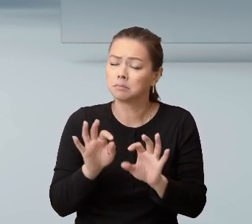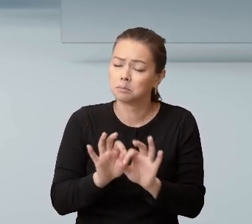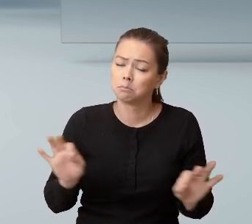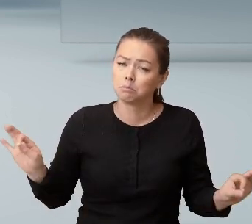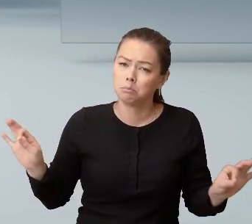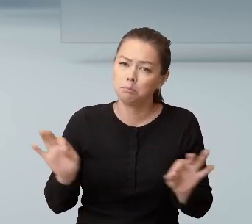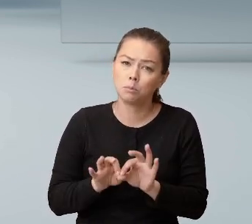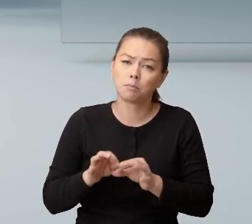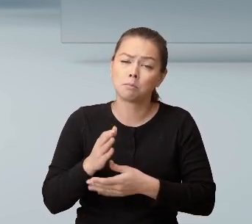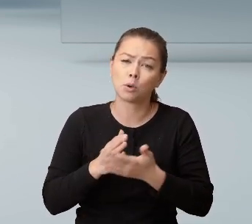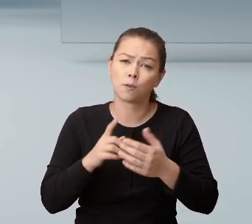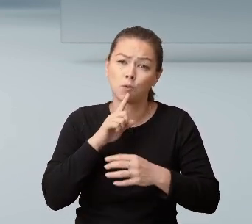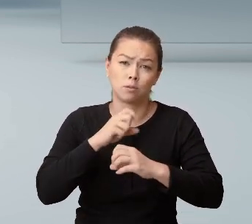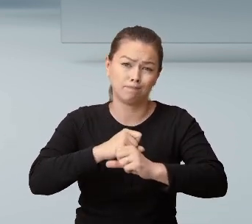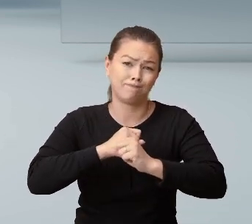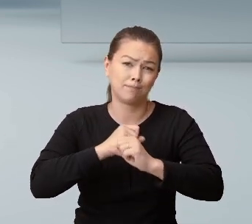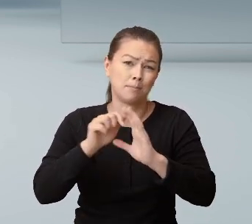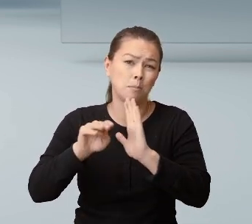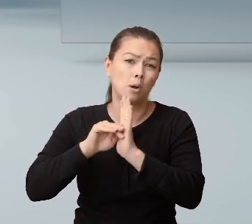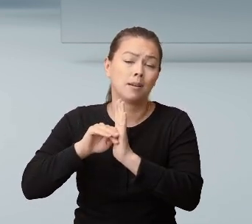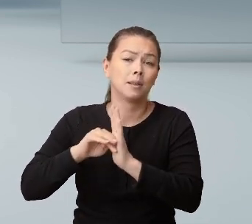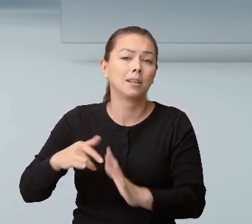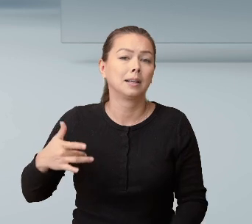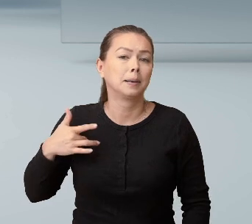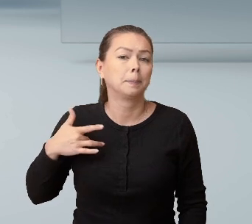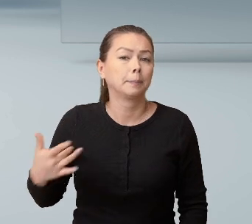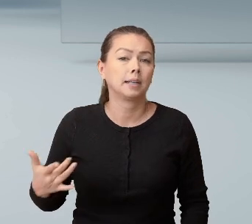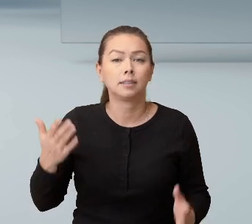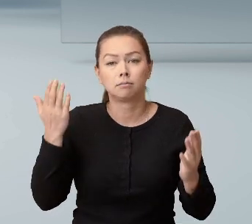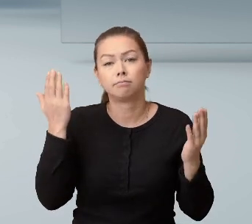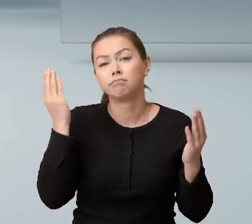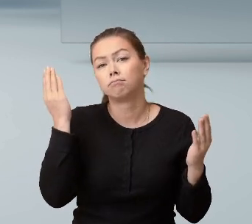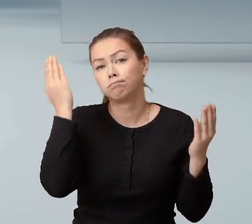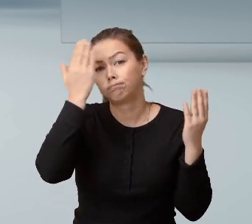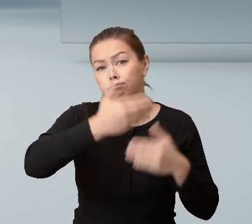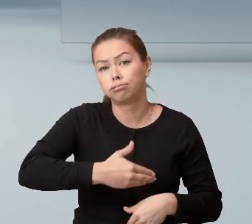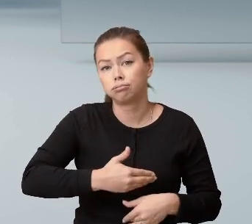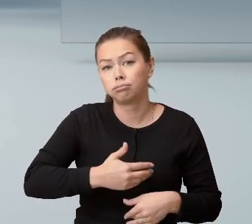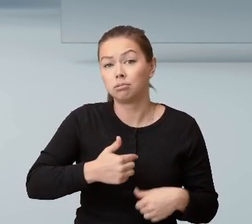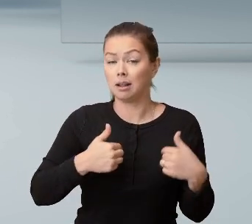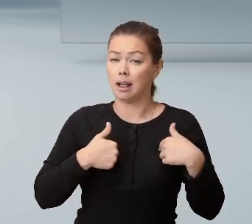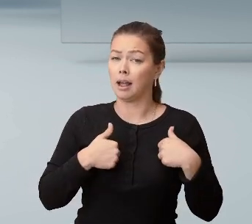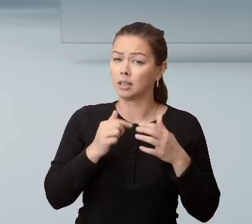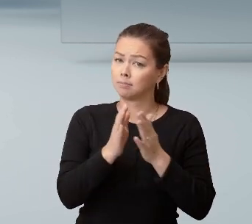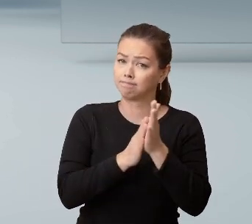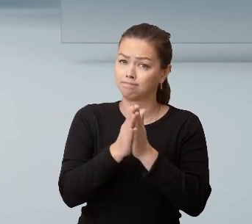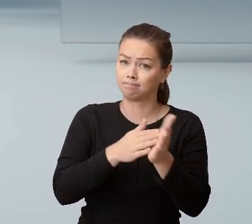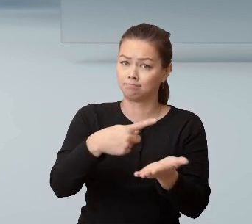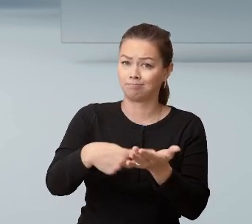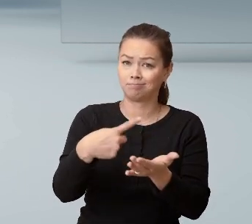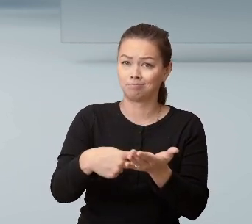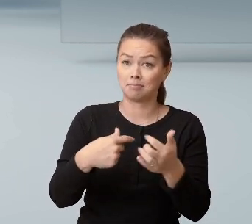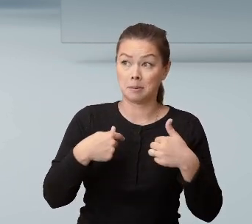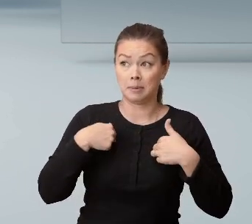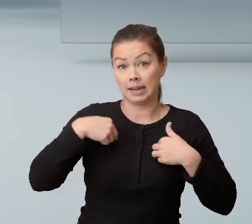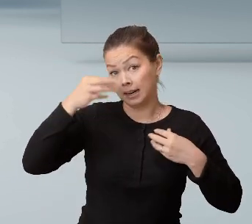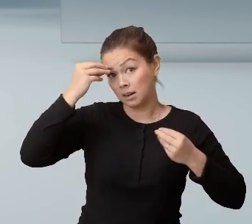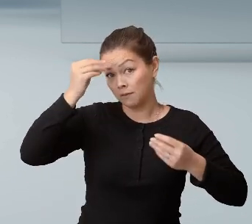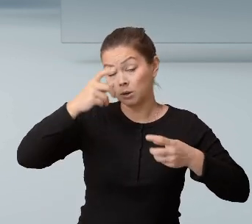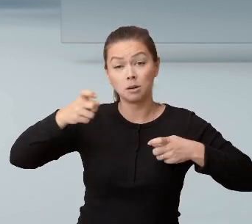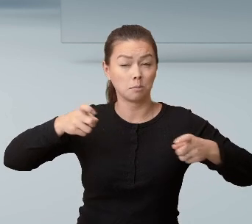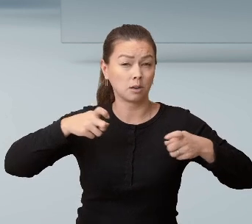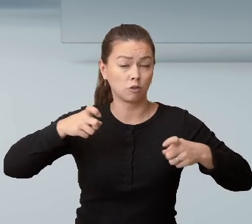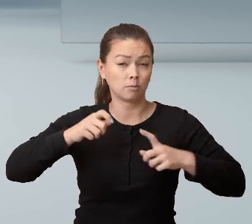is a crucial part of the security model, but it often gets missed. However, I'm an information management specialist,